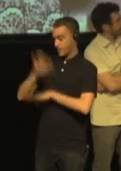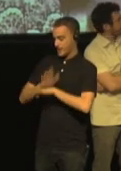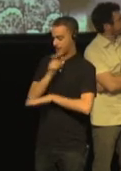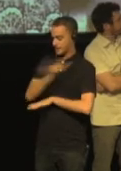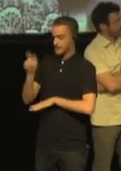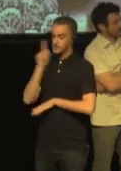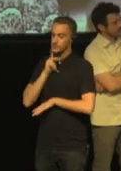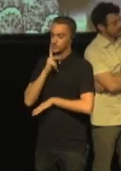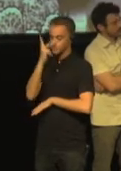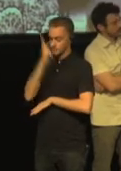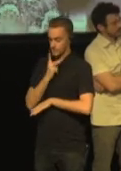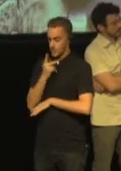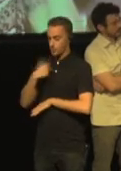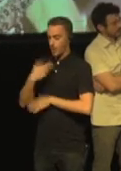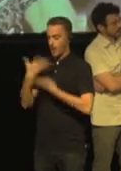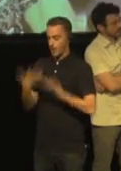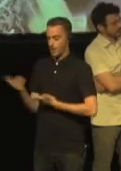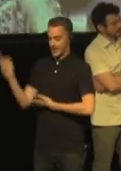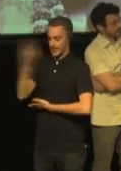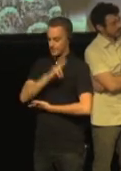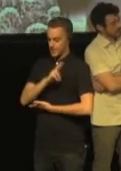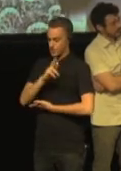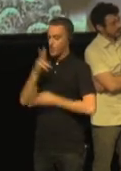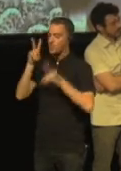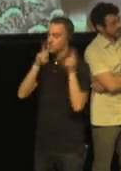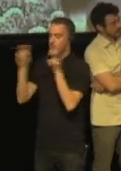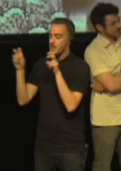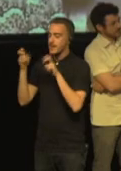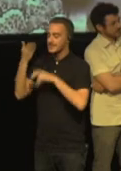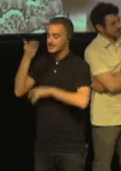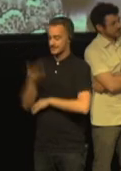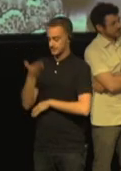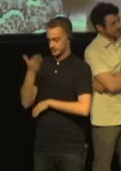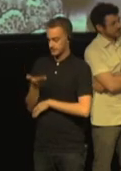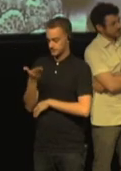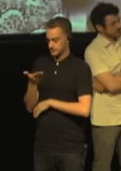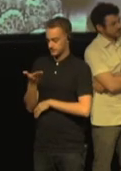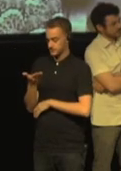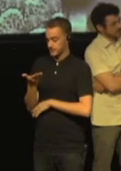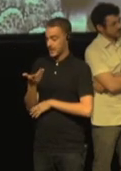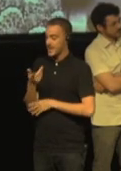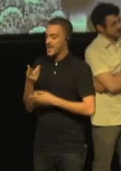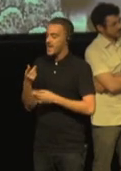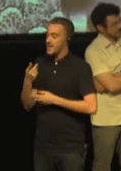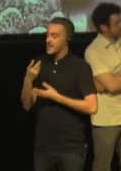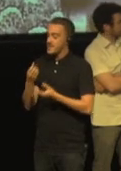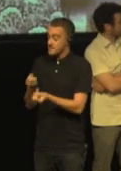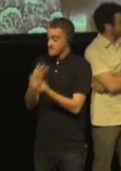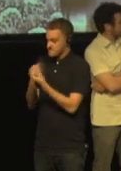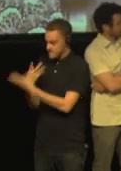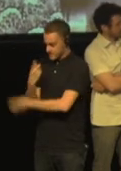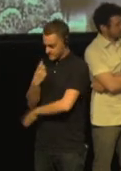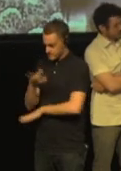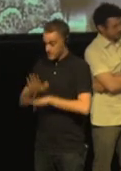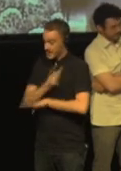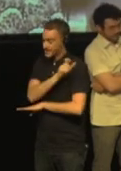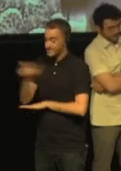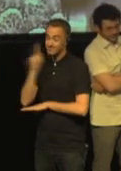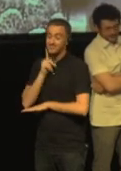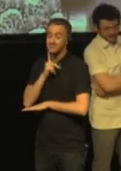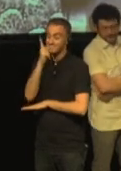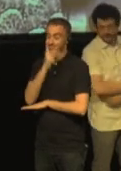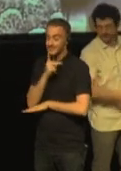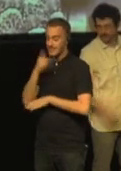the key points. We need more data about deafblind people. We need more deafblind-specific services.